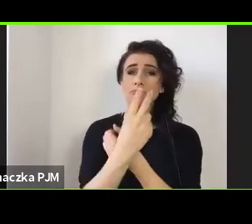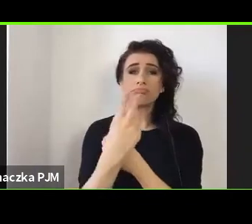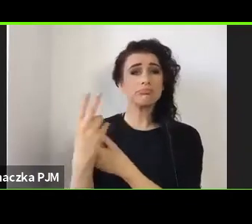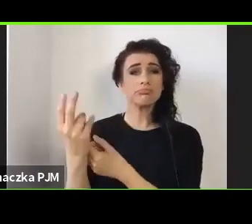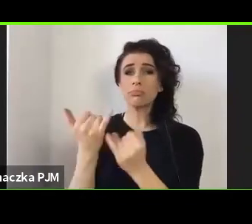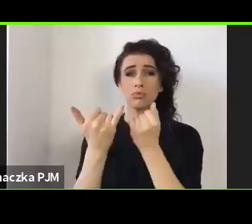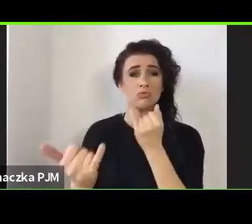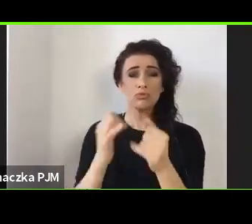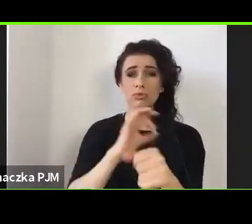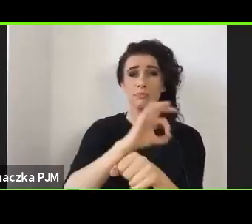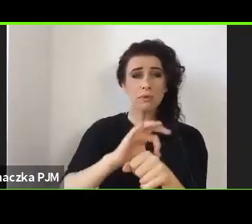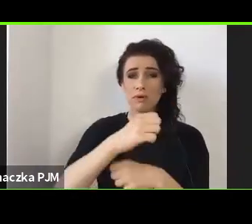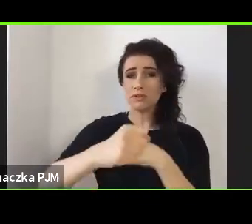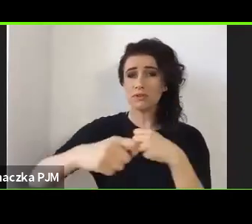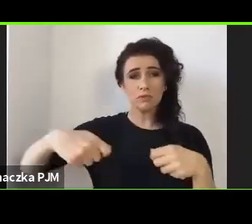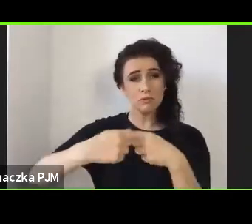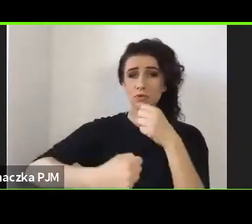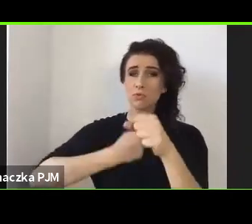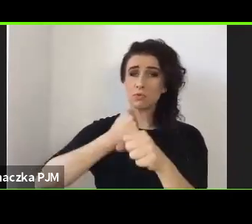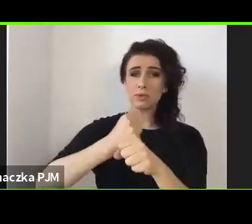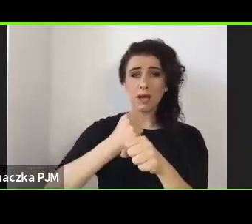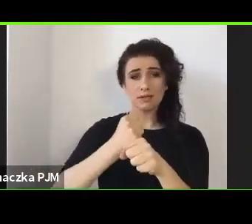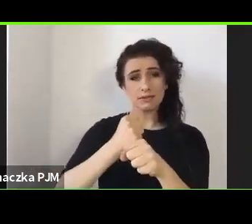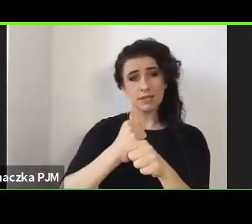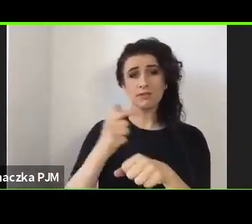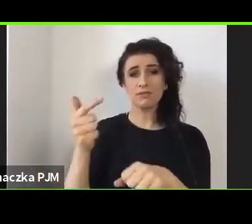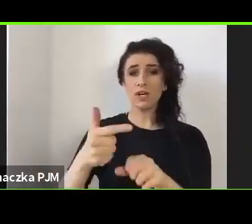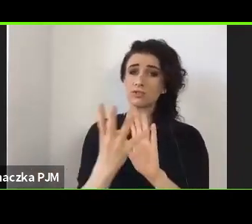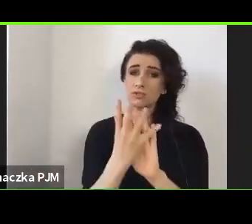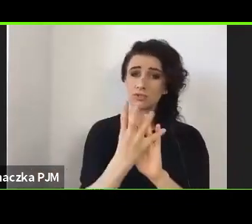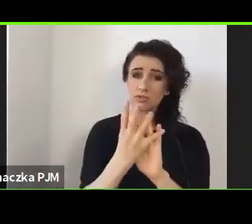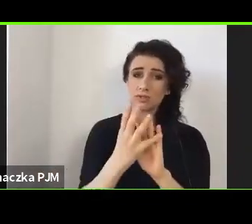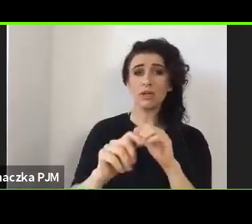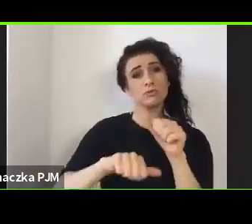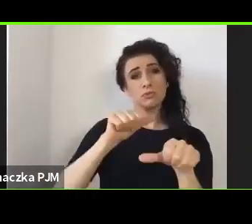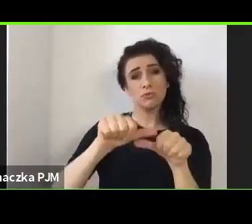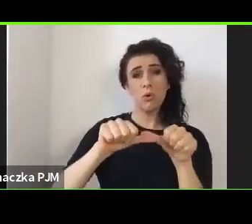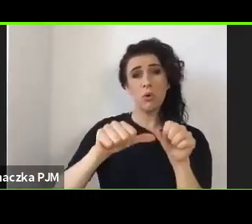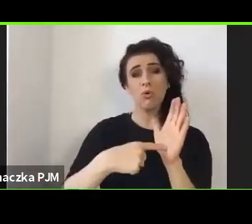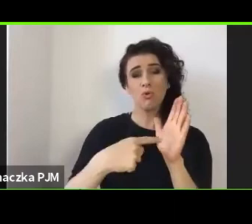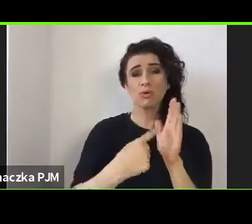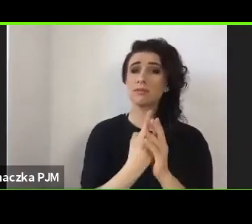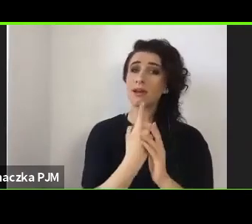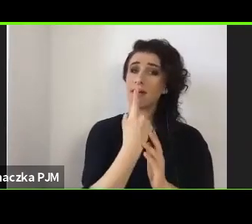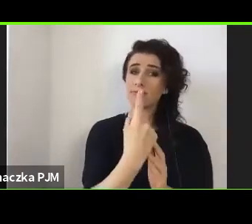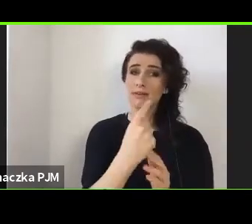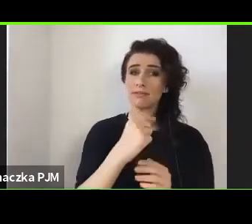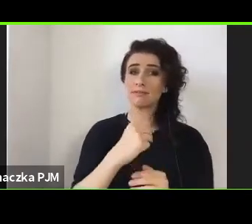2018, one of our Ashoka Fellows was Daniela. Daniela, are you with us?